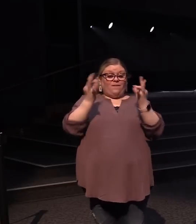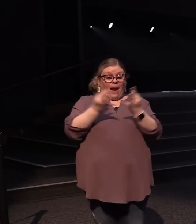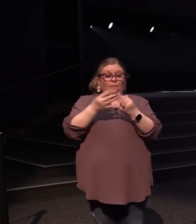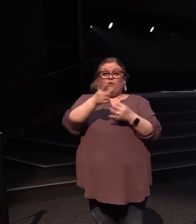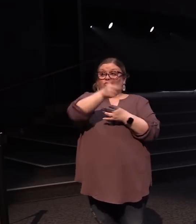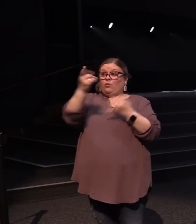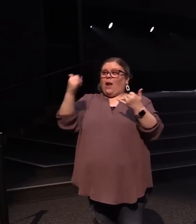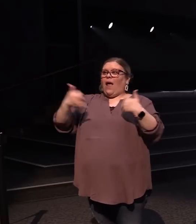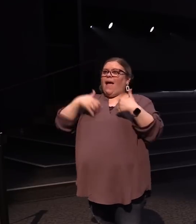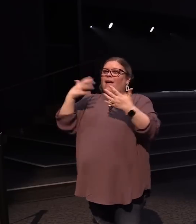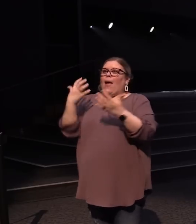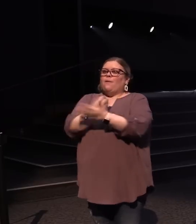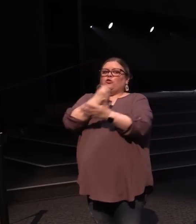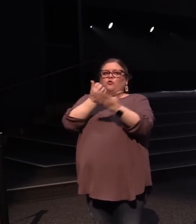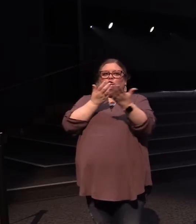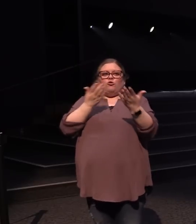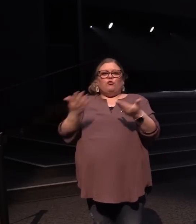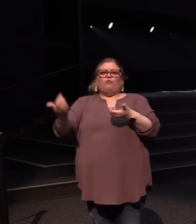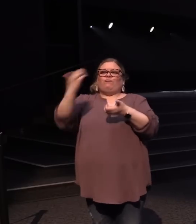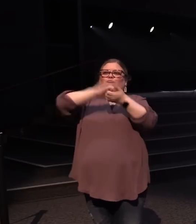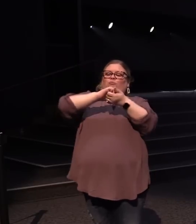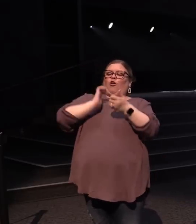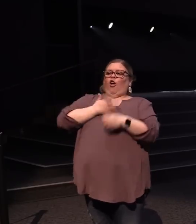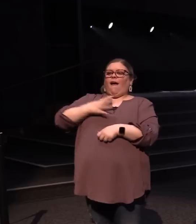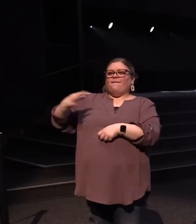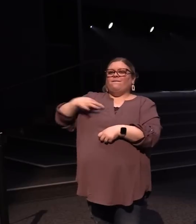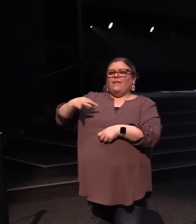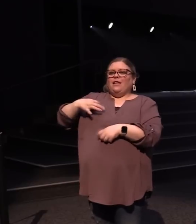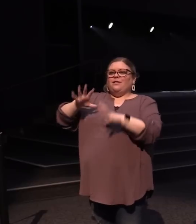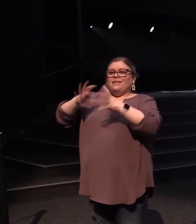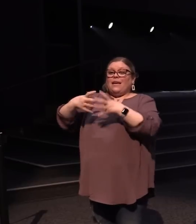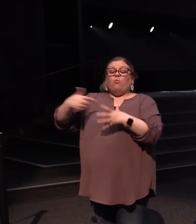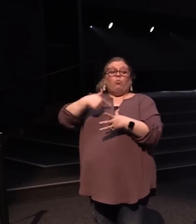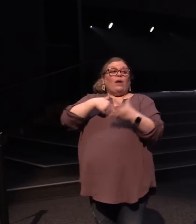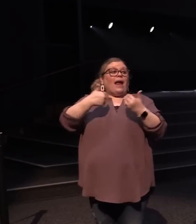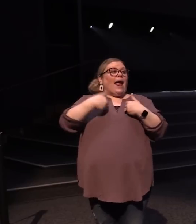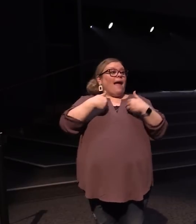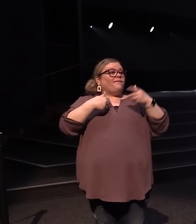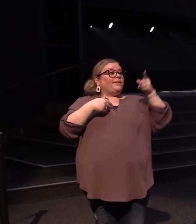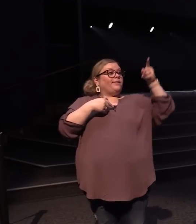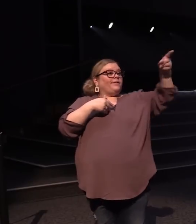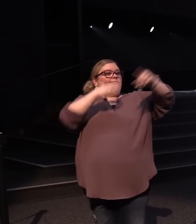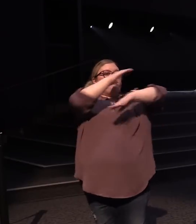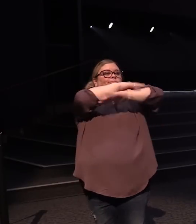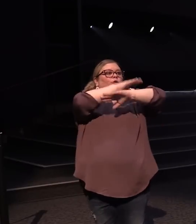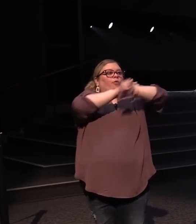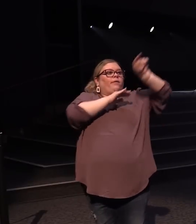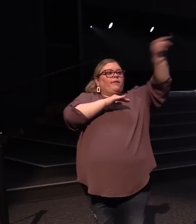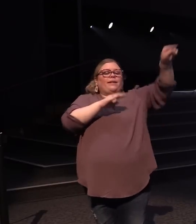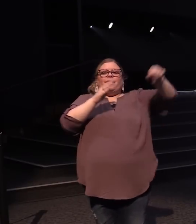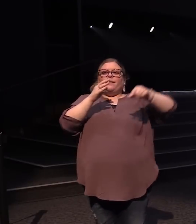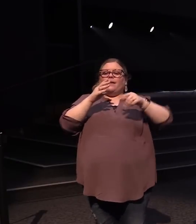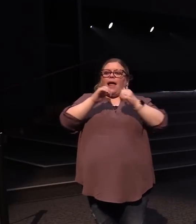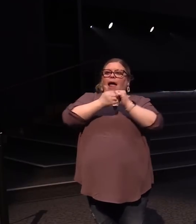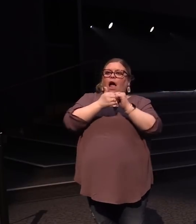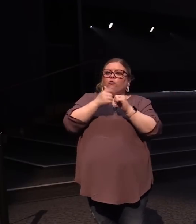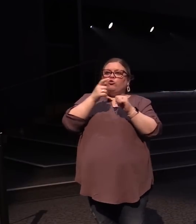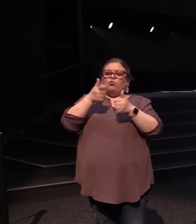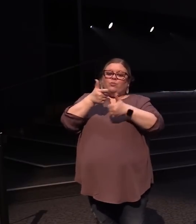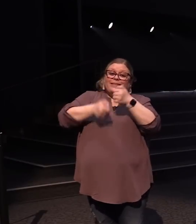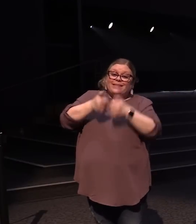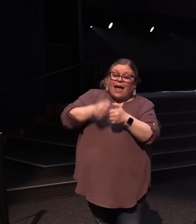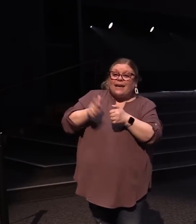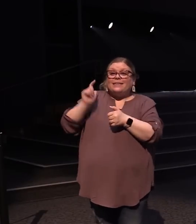you have the opportunity to join our build team. We're going to be outside at the end of service. I'm going to give you some instructions of how to